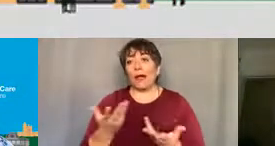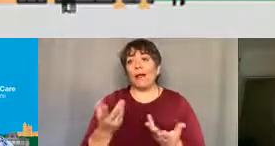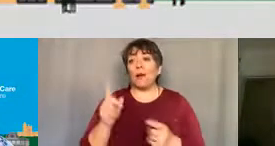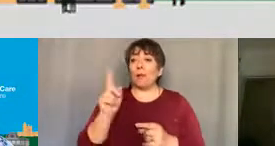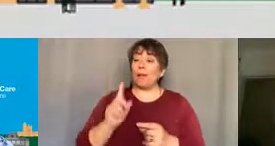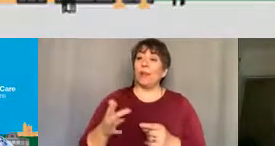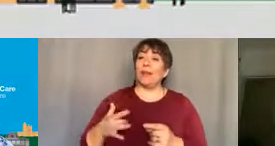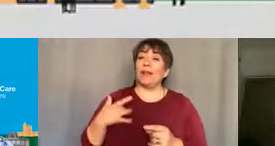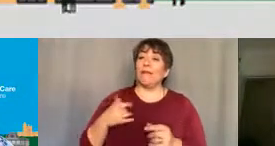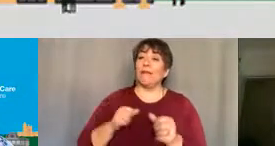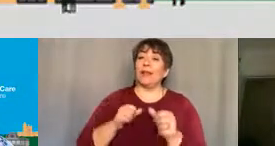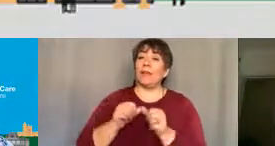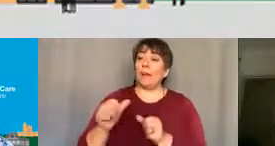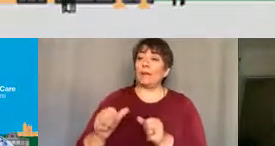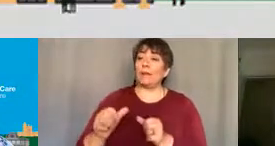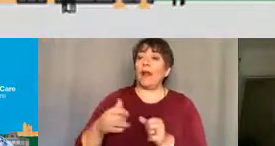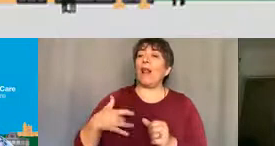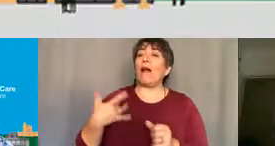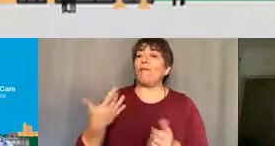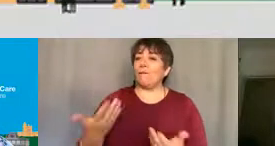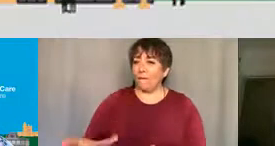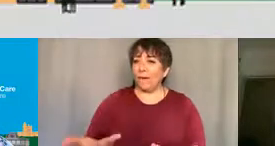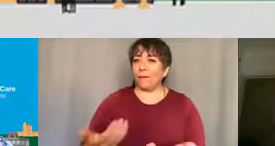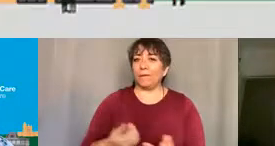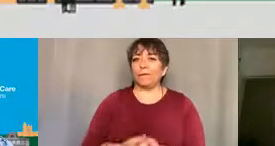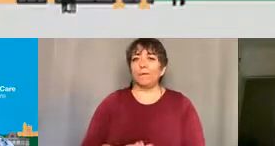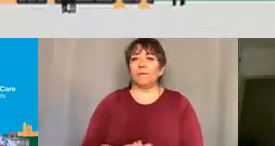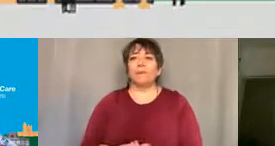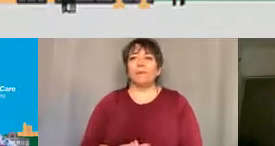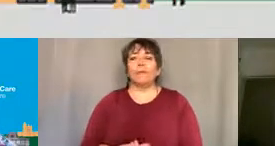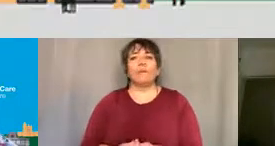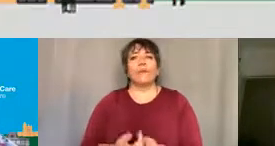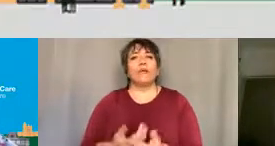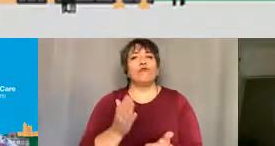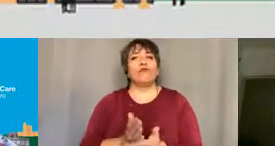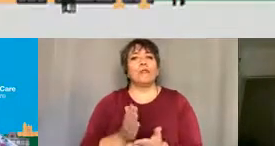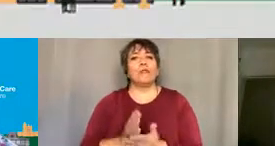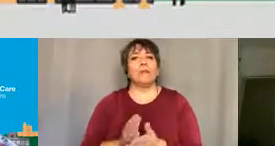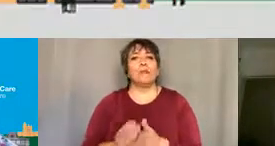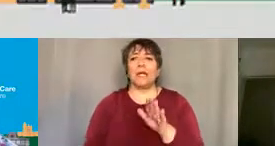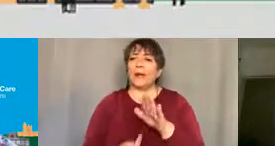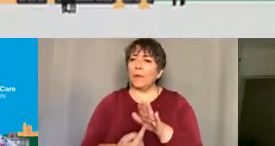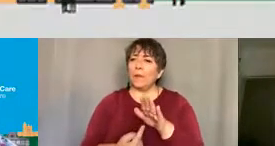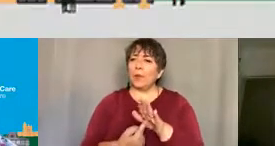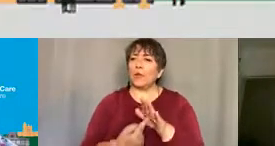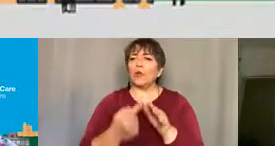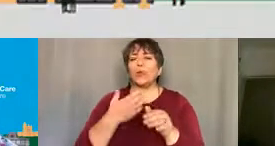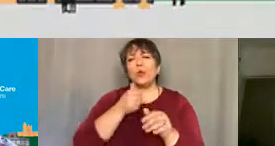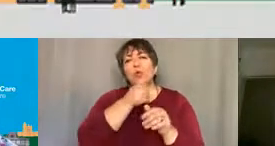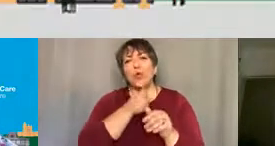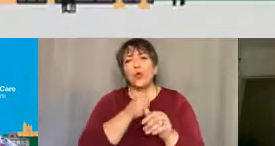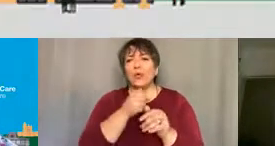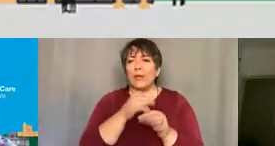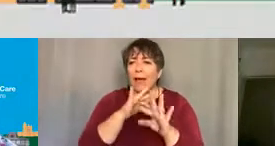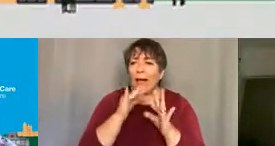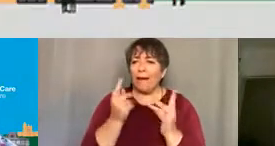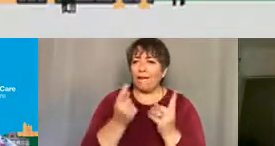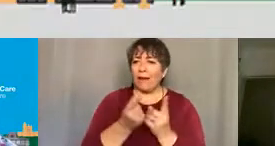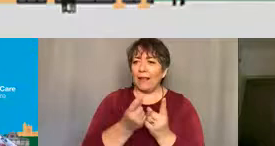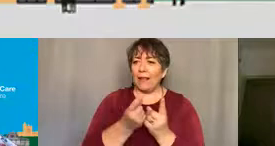that we use the medicines and medical devices that are prescribed, that they're effective products, that they're